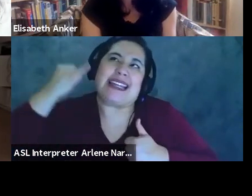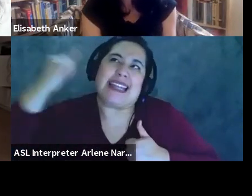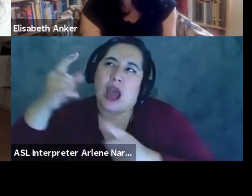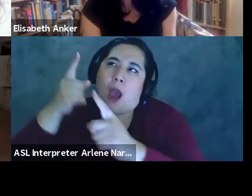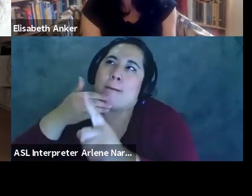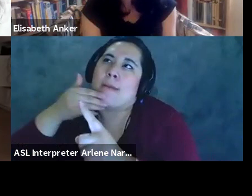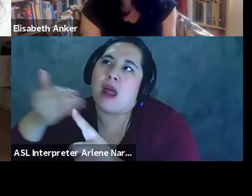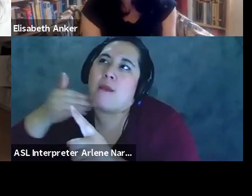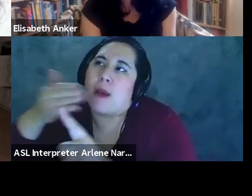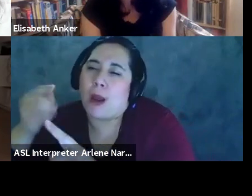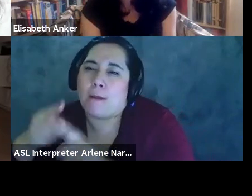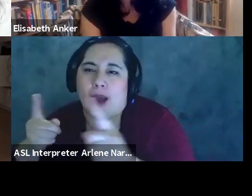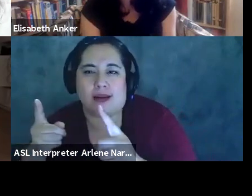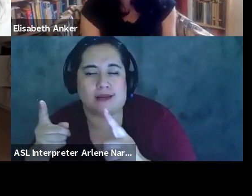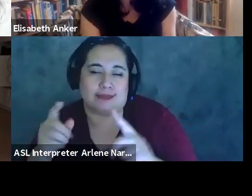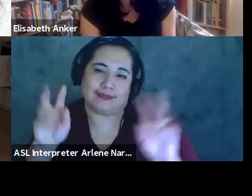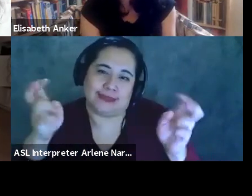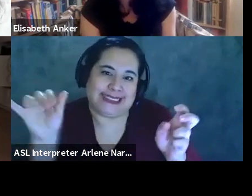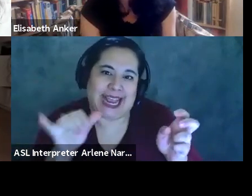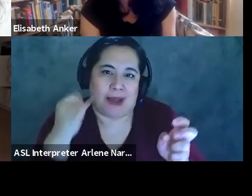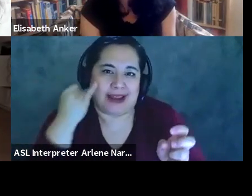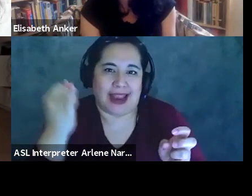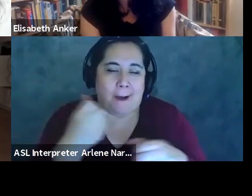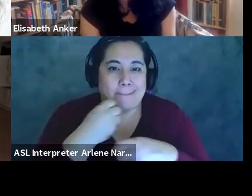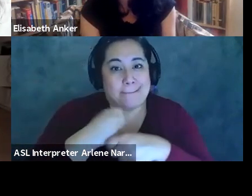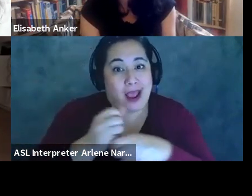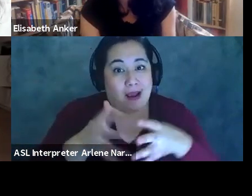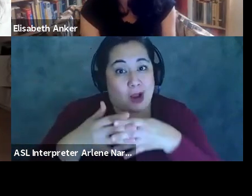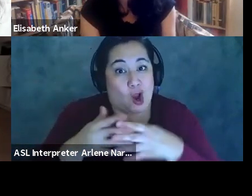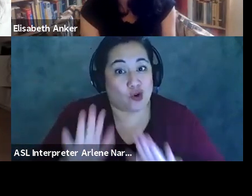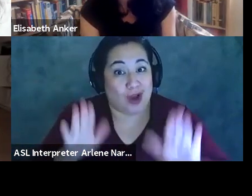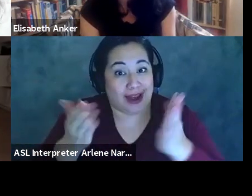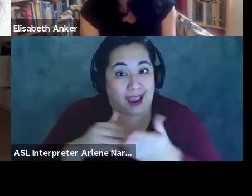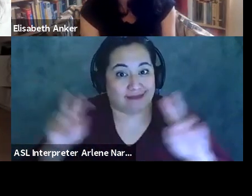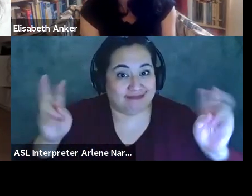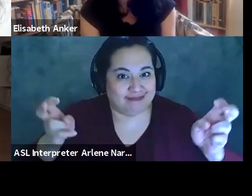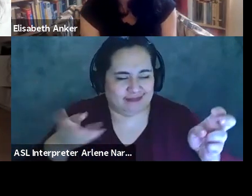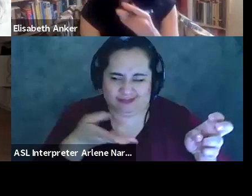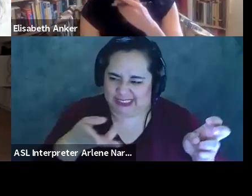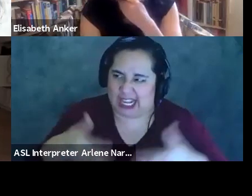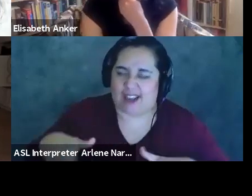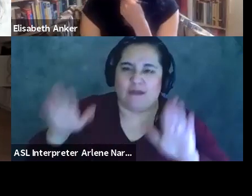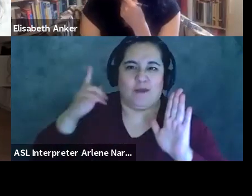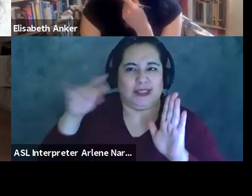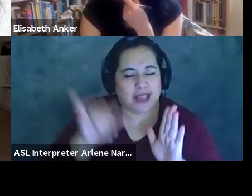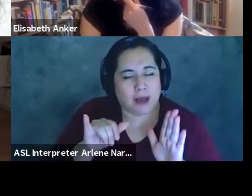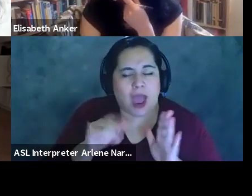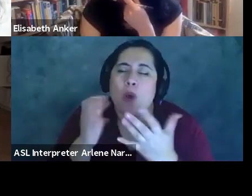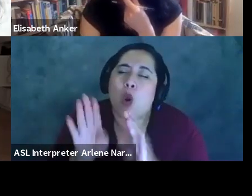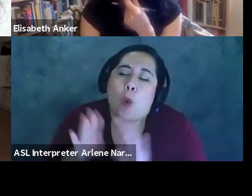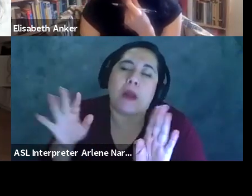than make America great again or so forth. Just one final point, which I'd like to just open up as maybe